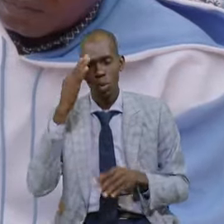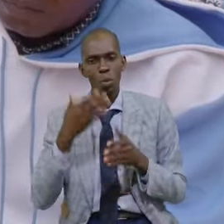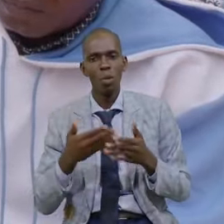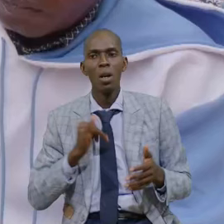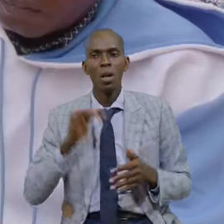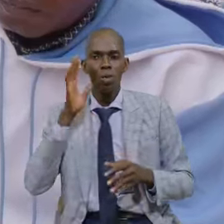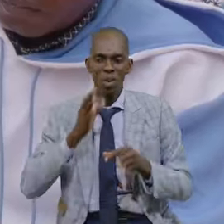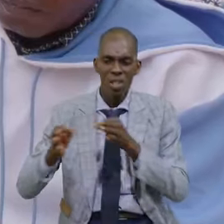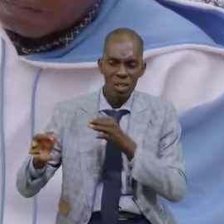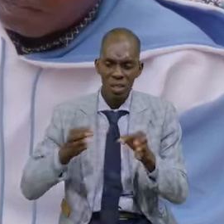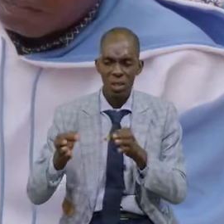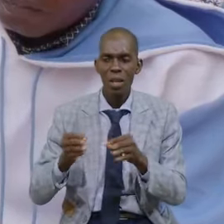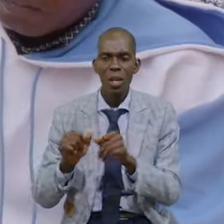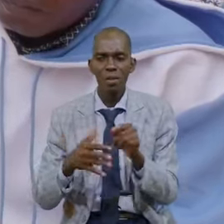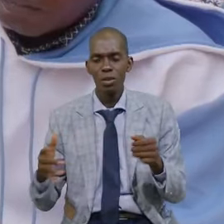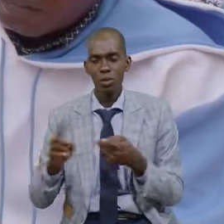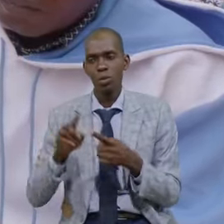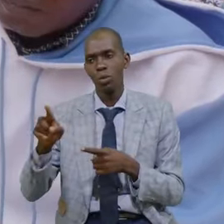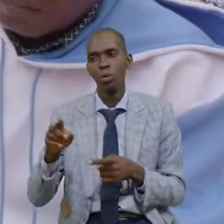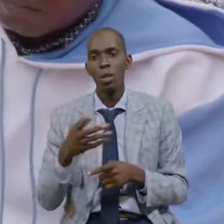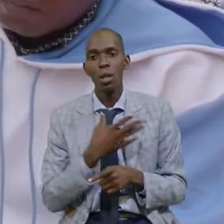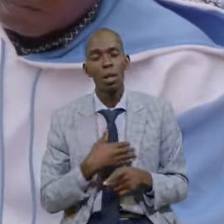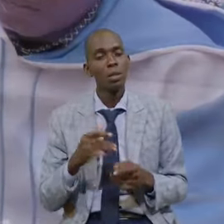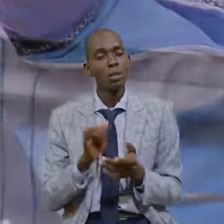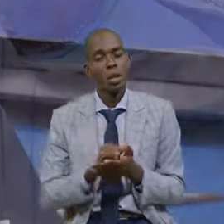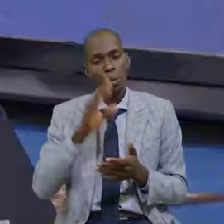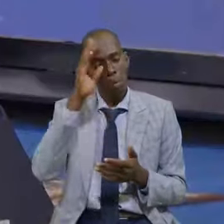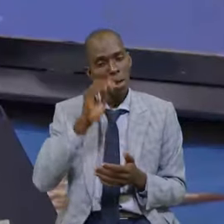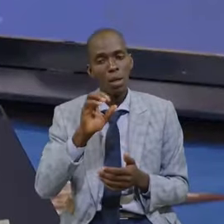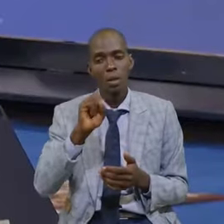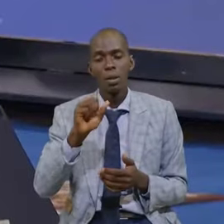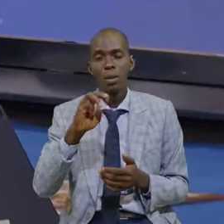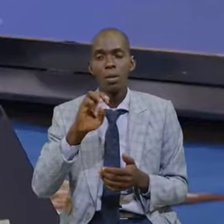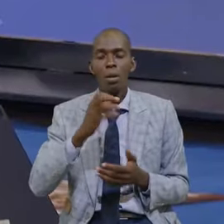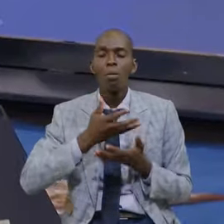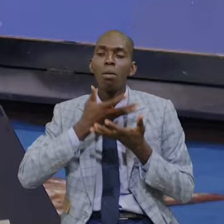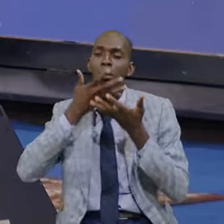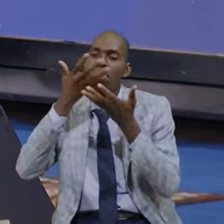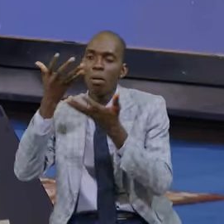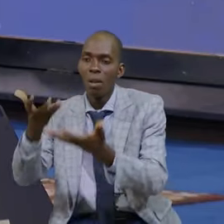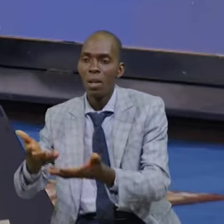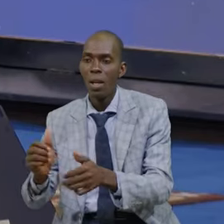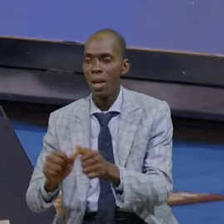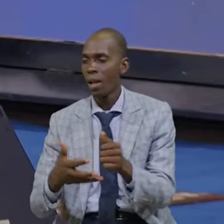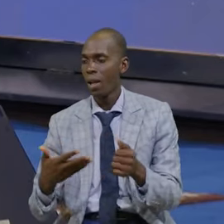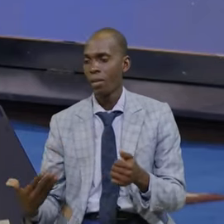everything. And told her everything. And Samson sold